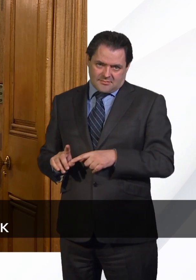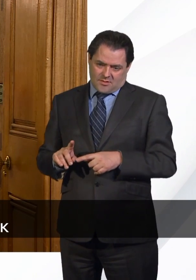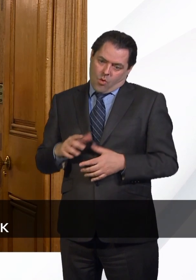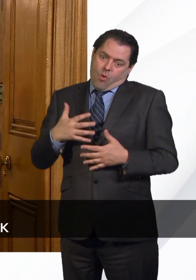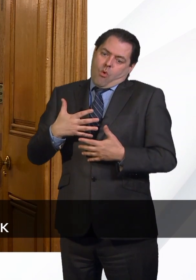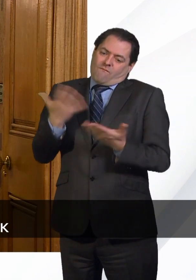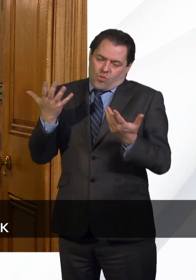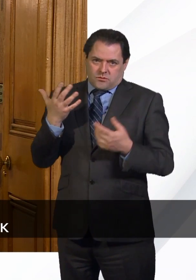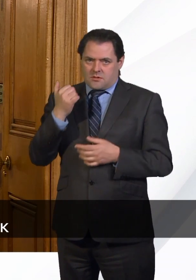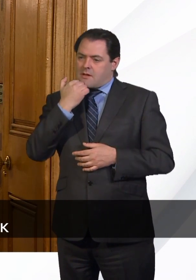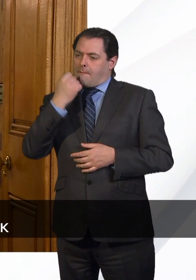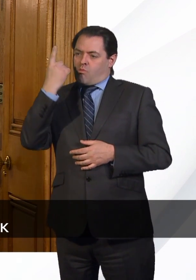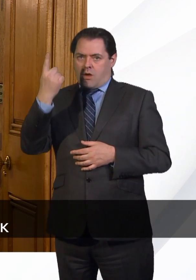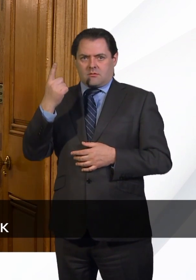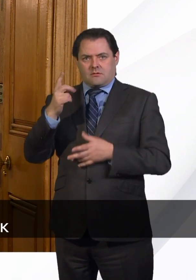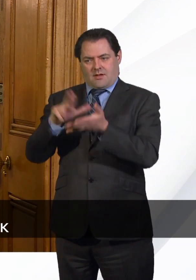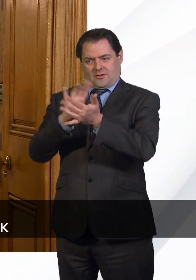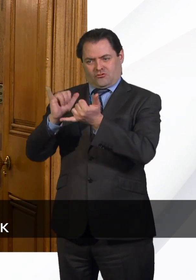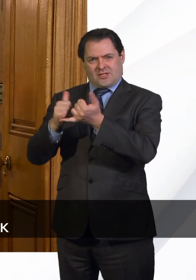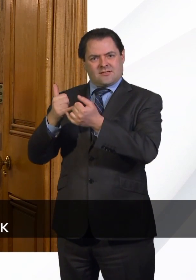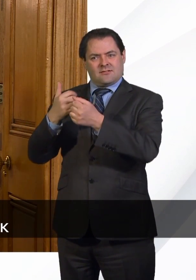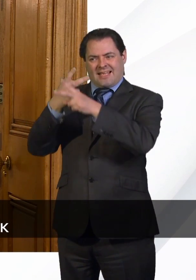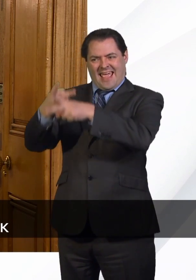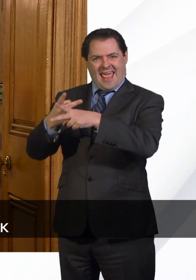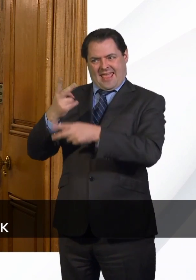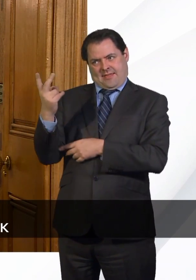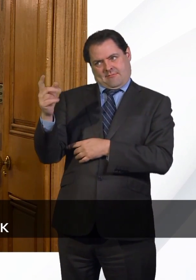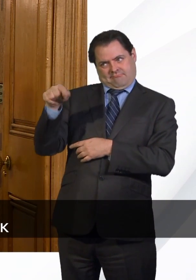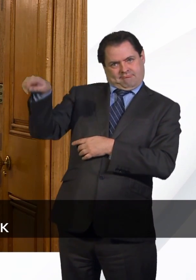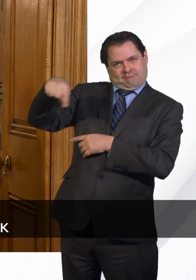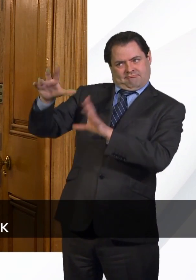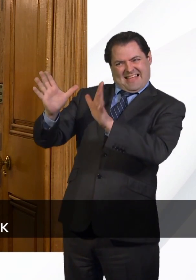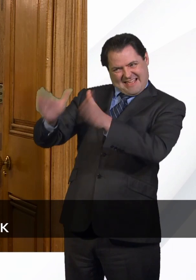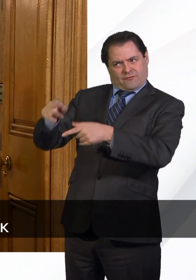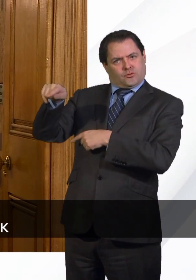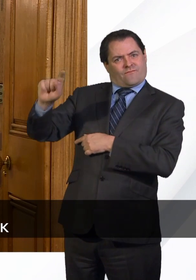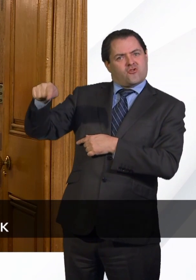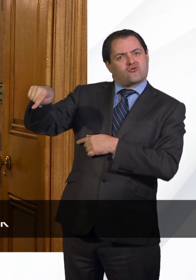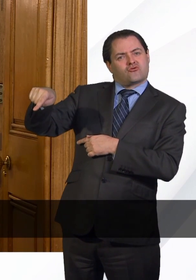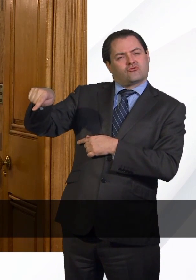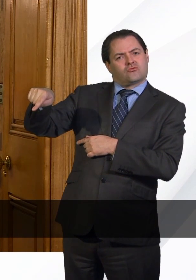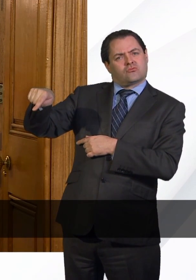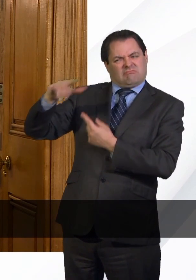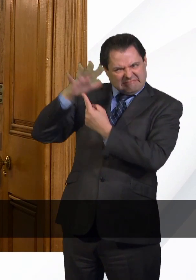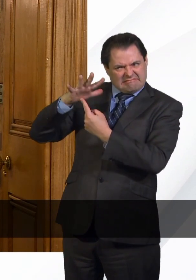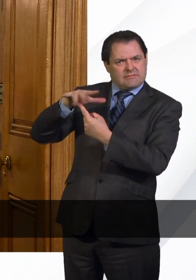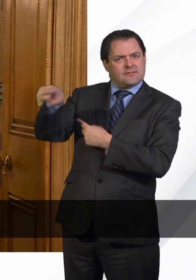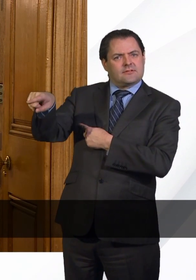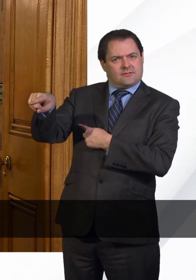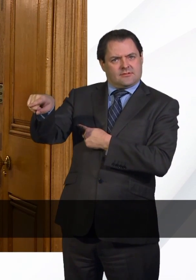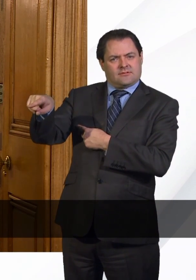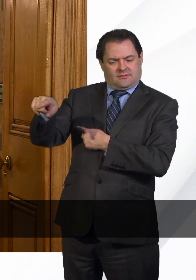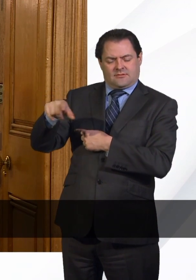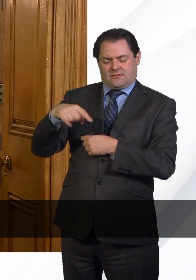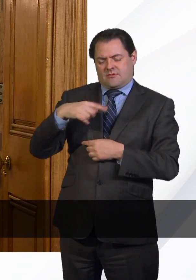those services safe. And so that is something that we take into account. It's in our 5